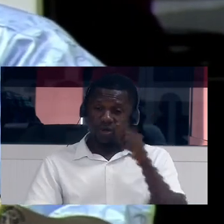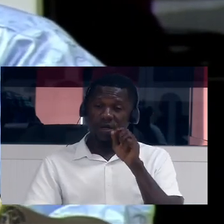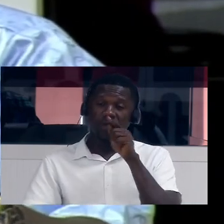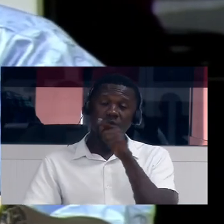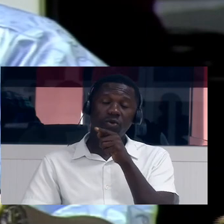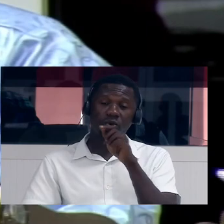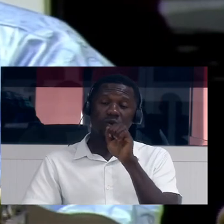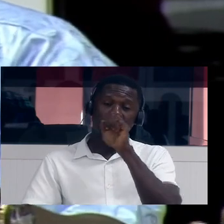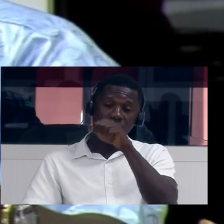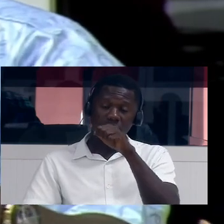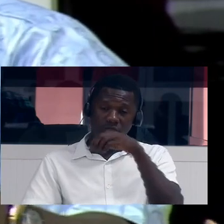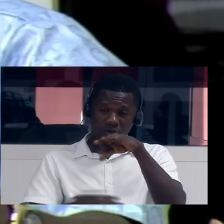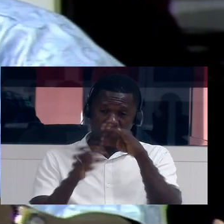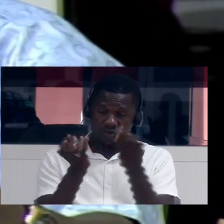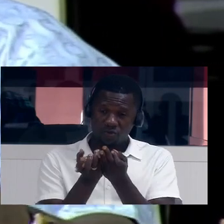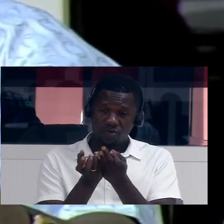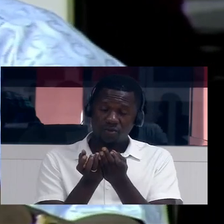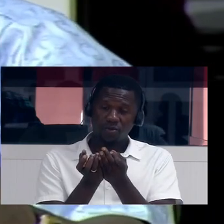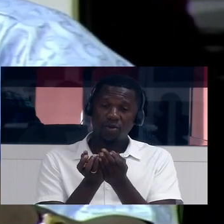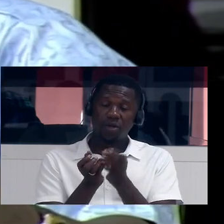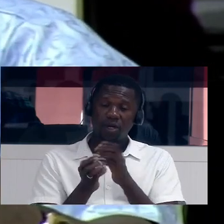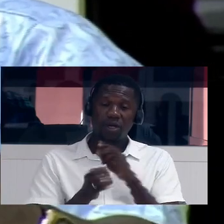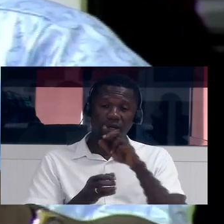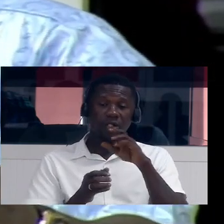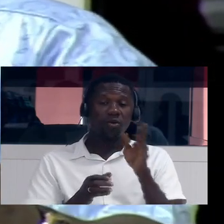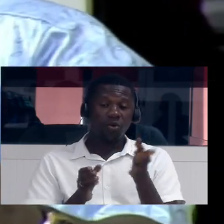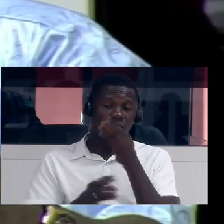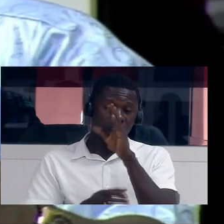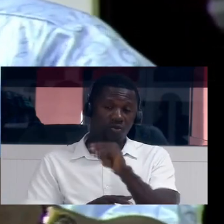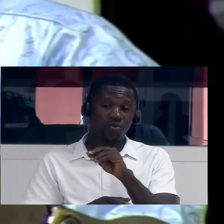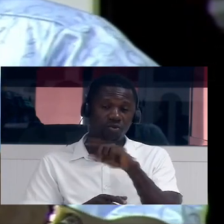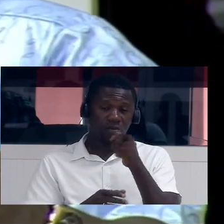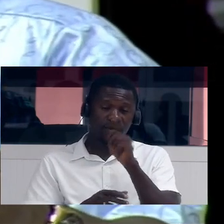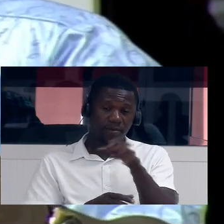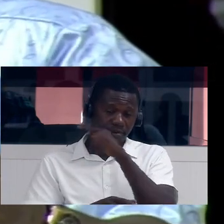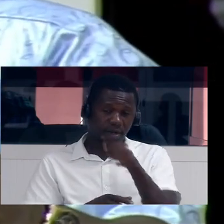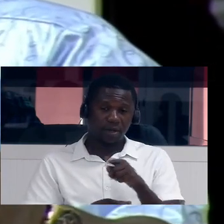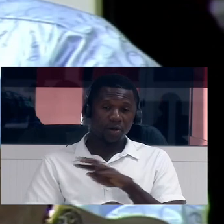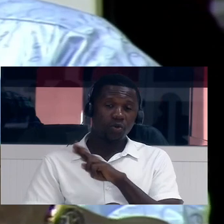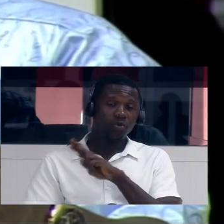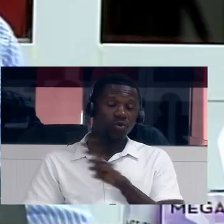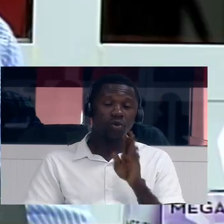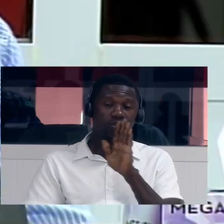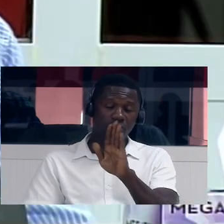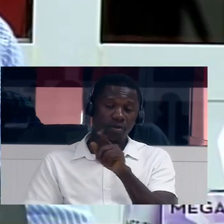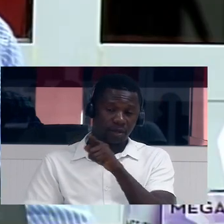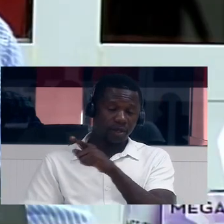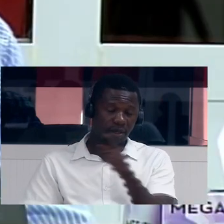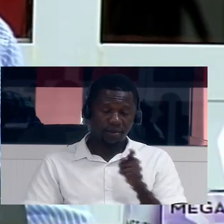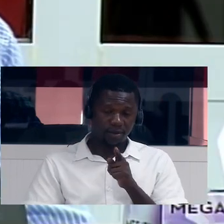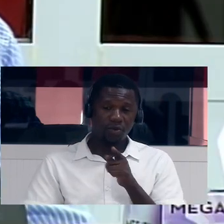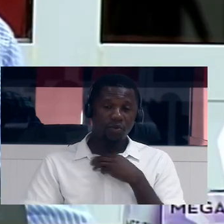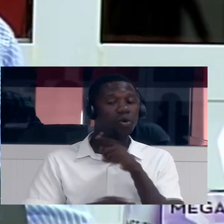or your forces were going to commit offenses and you do not stop them, you are responsible for the offenses